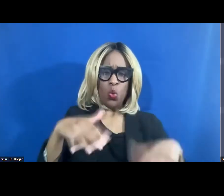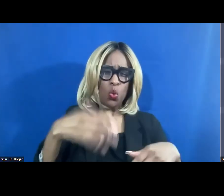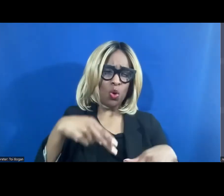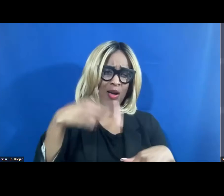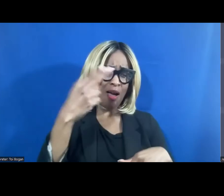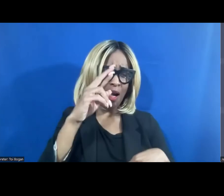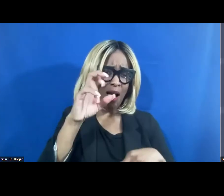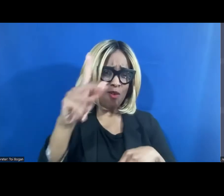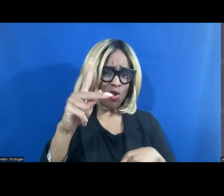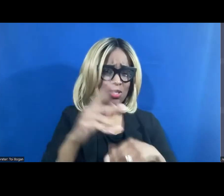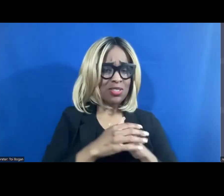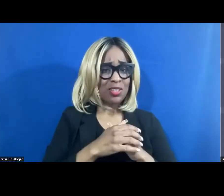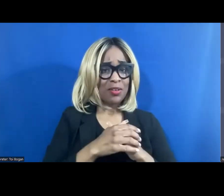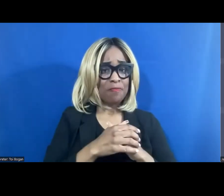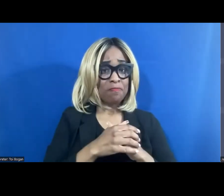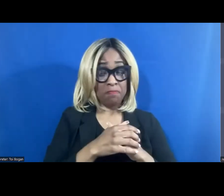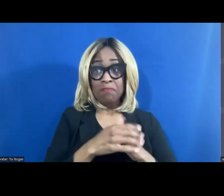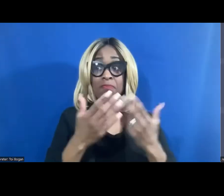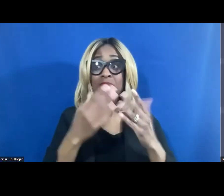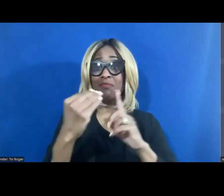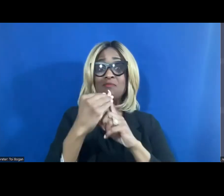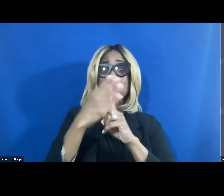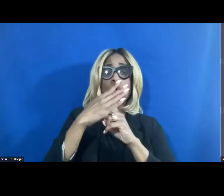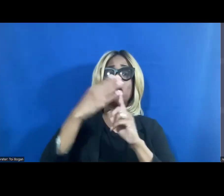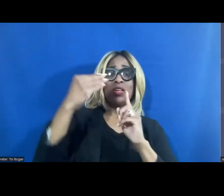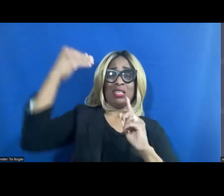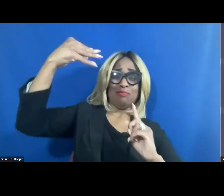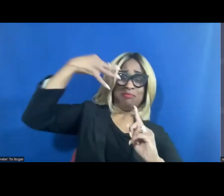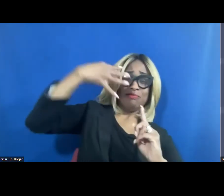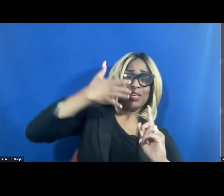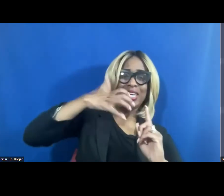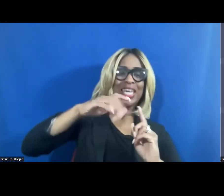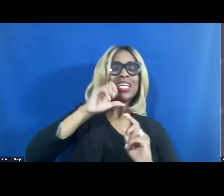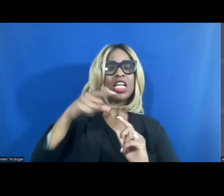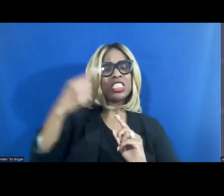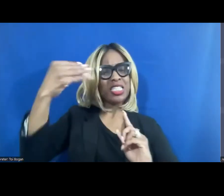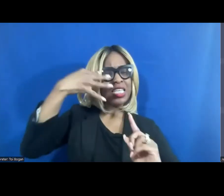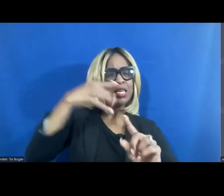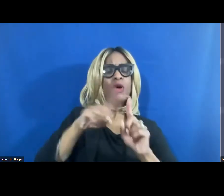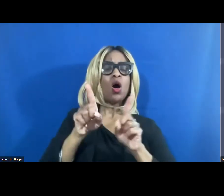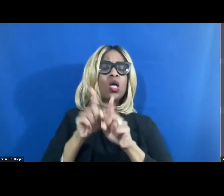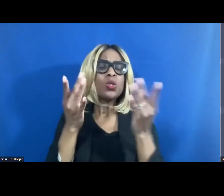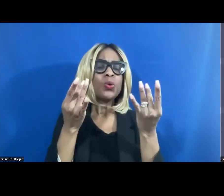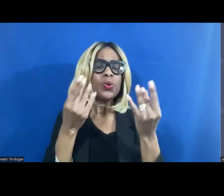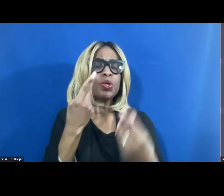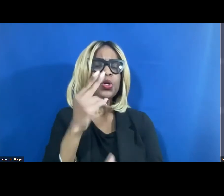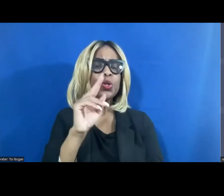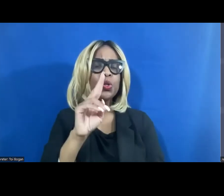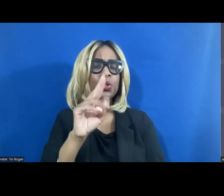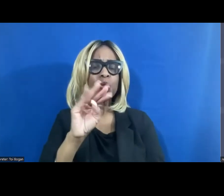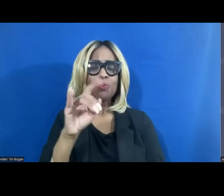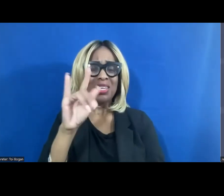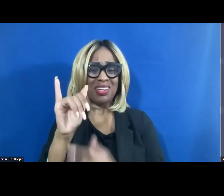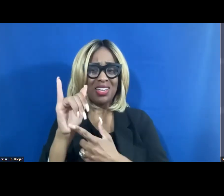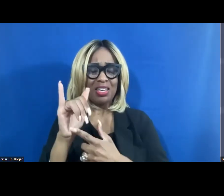There's risk of exposure to heat. And not just heat, but humidity. It's that humidity that can